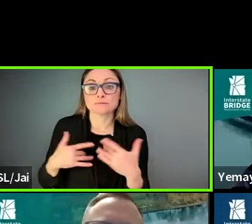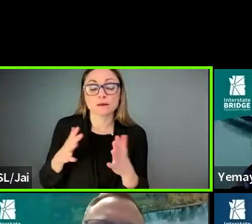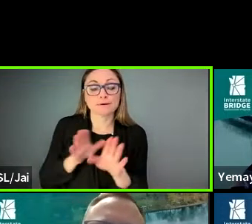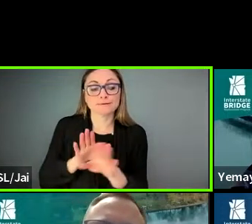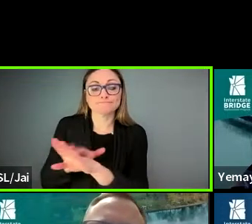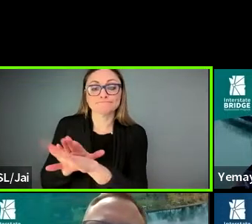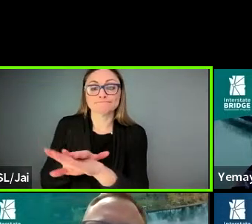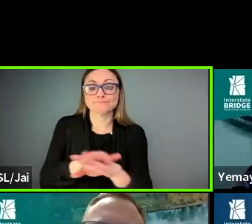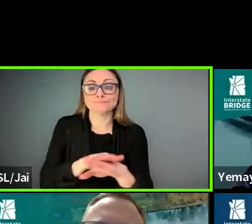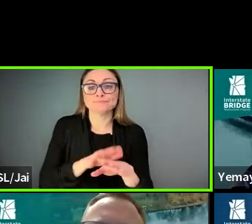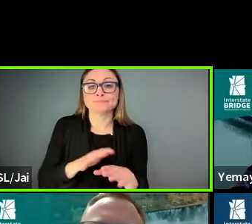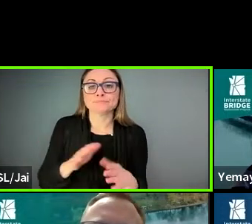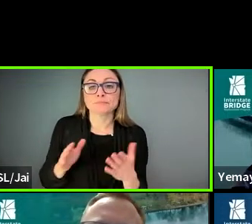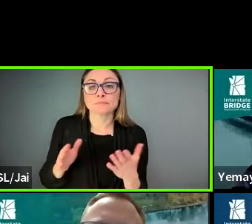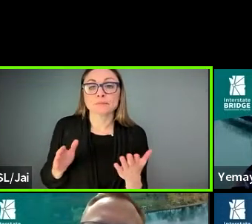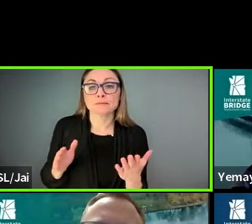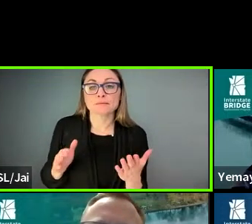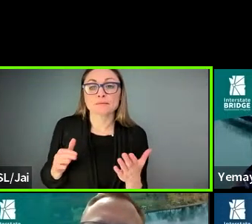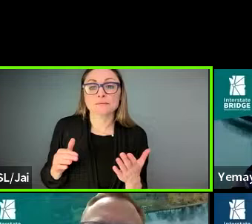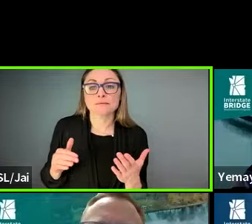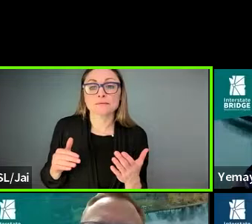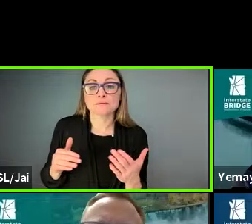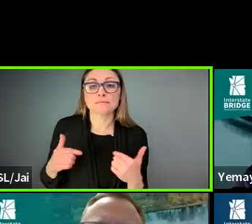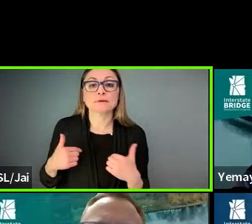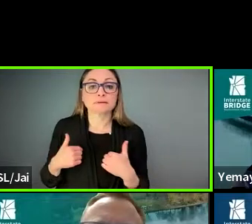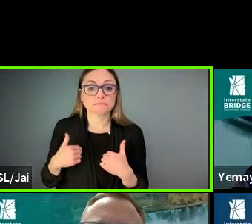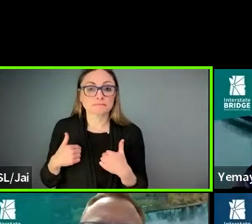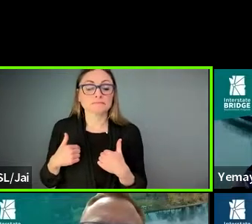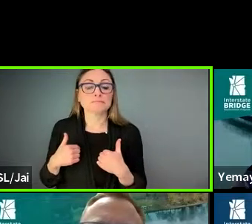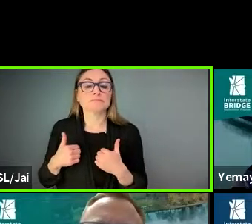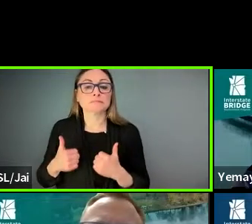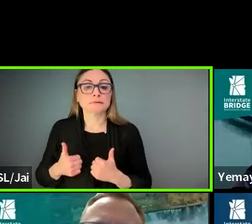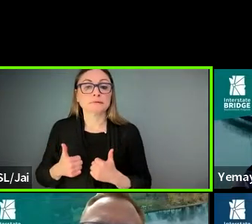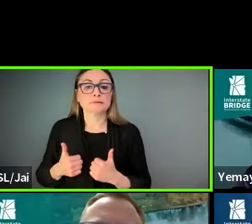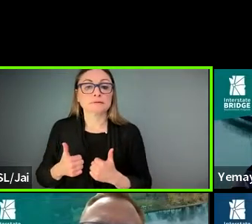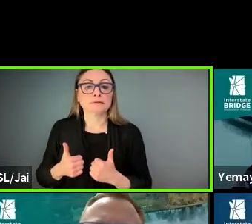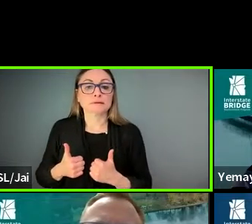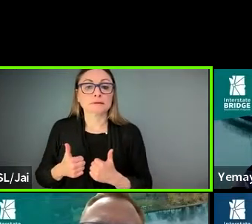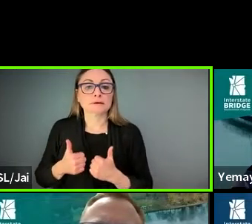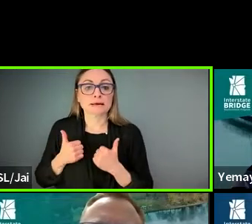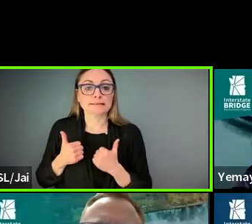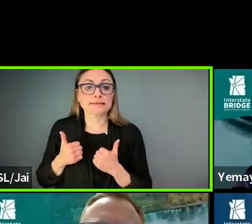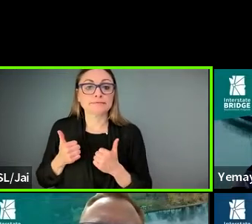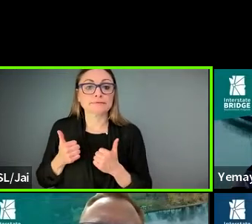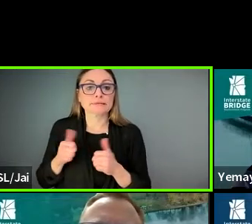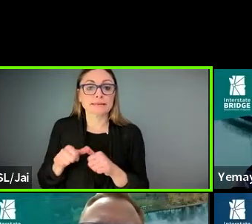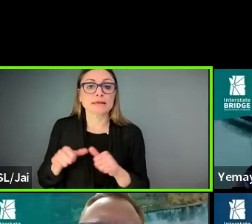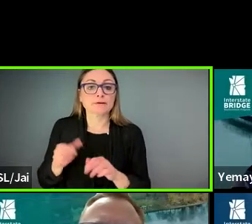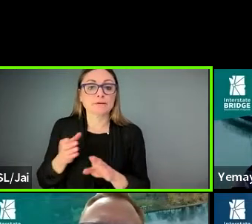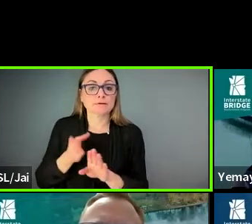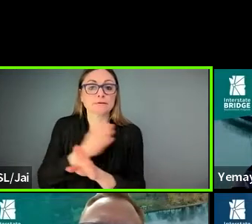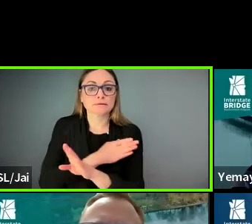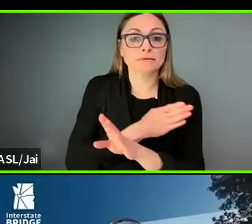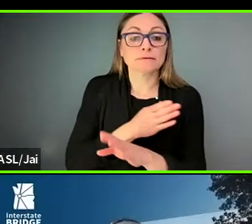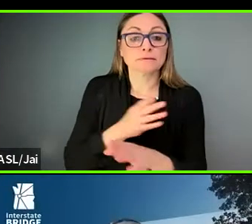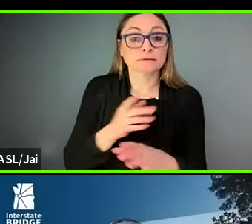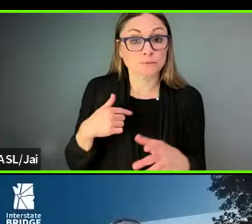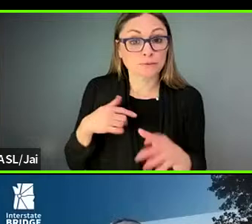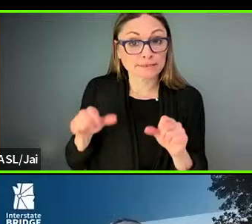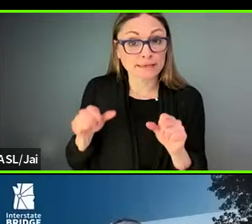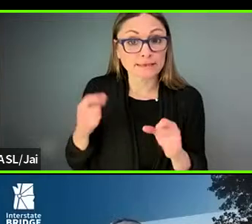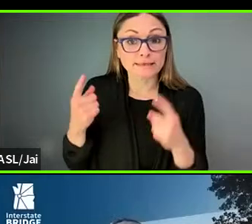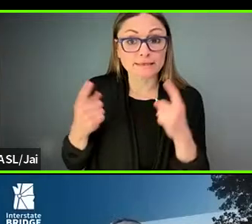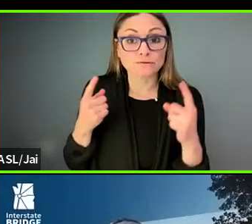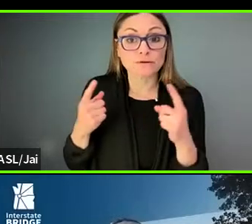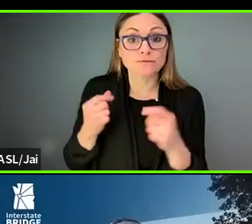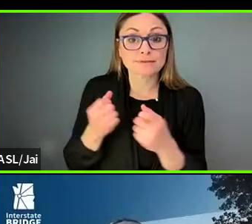advance. But as someone that has lived in an area prior that has had something like this, have we taken into consideration safety